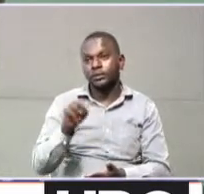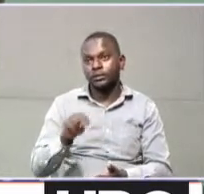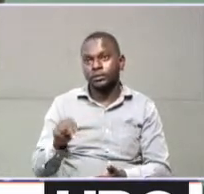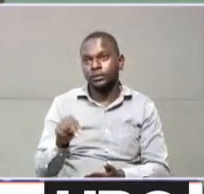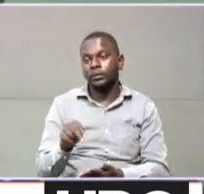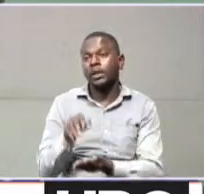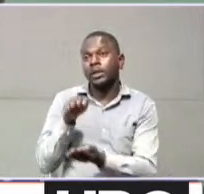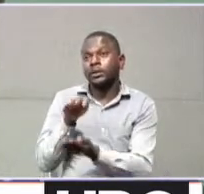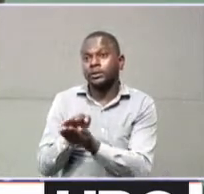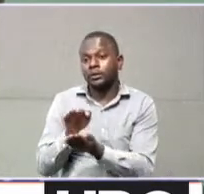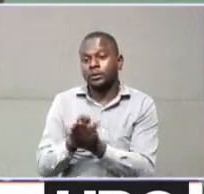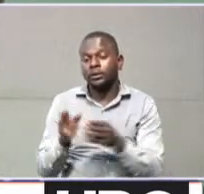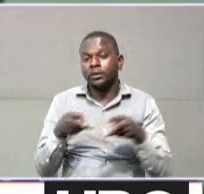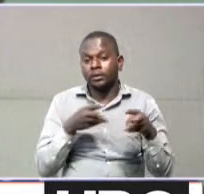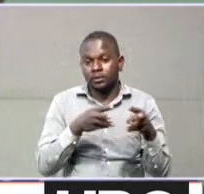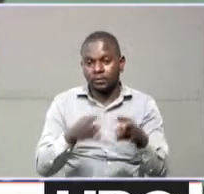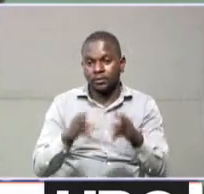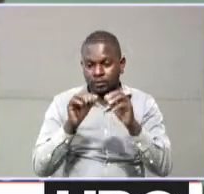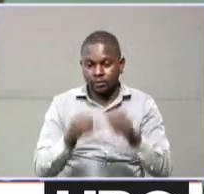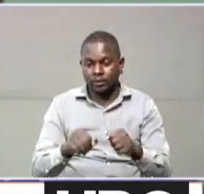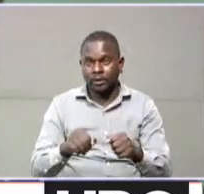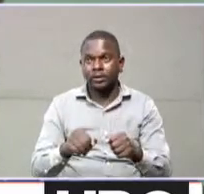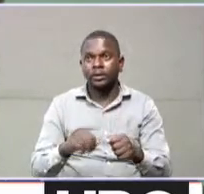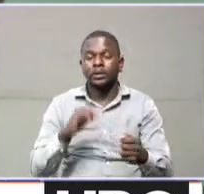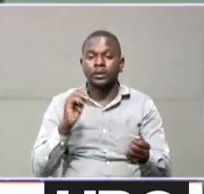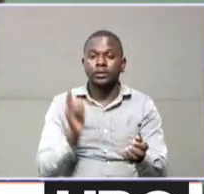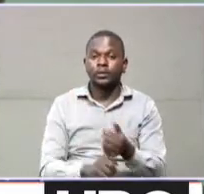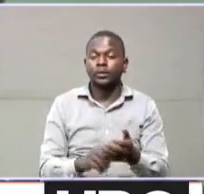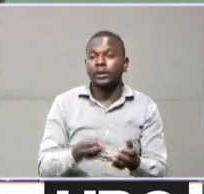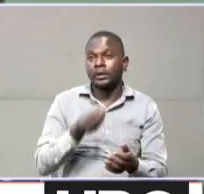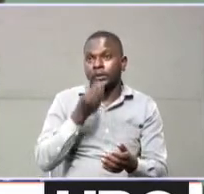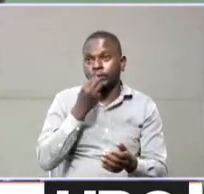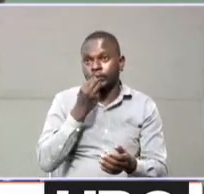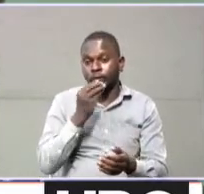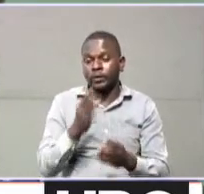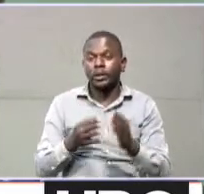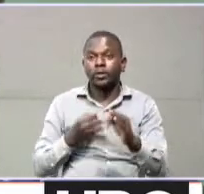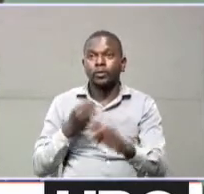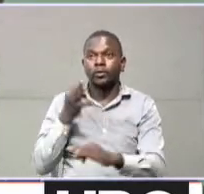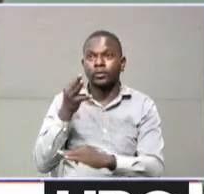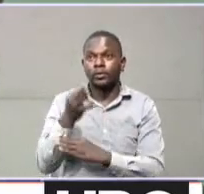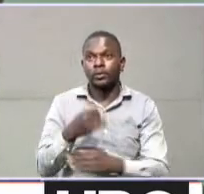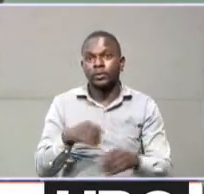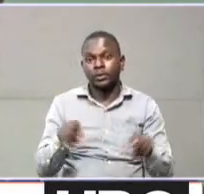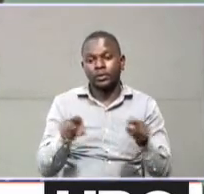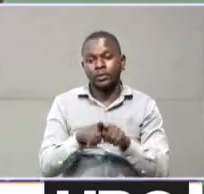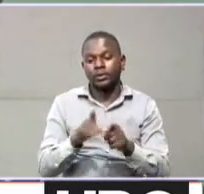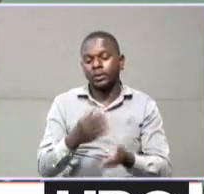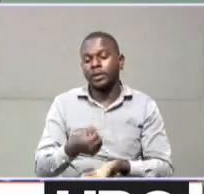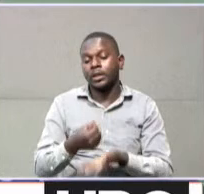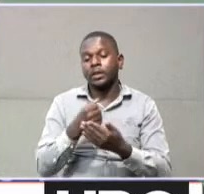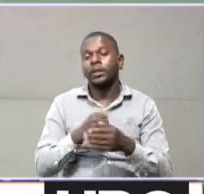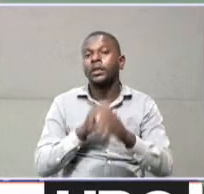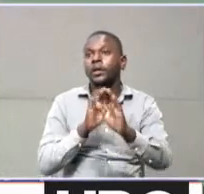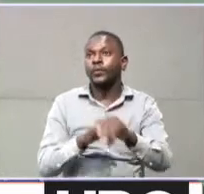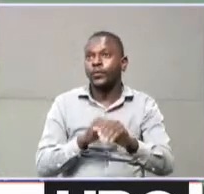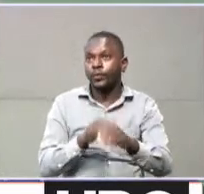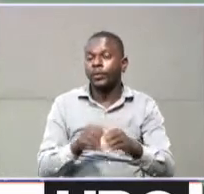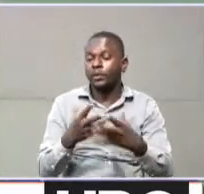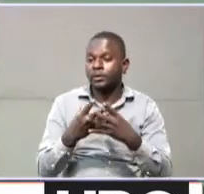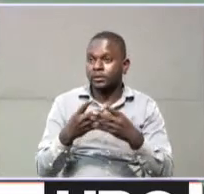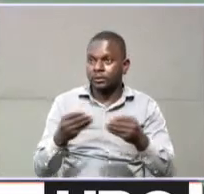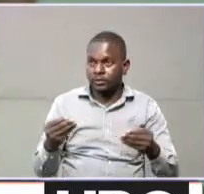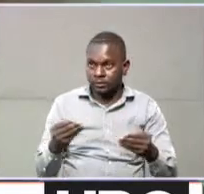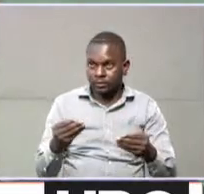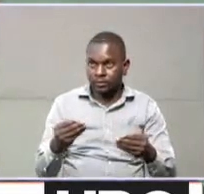silo system so that we can secure foods for the future and also help the farmers not lose